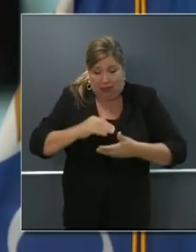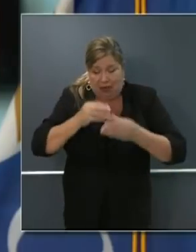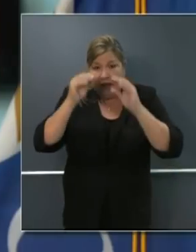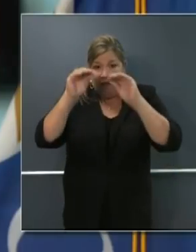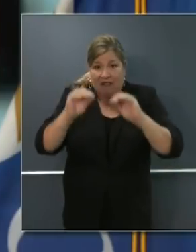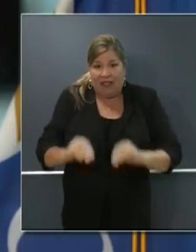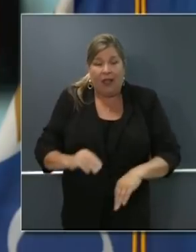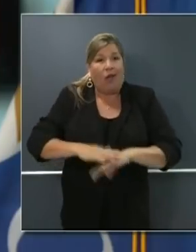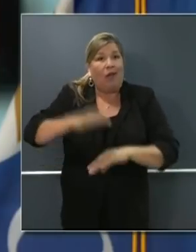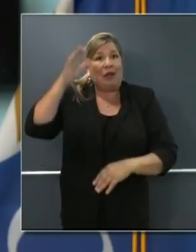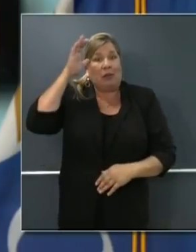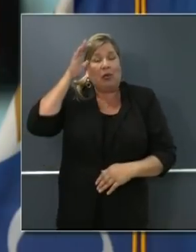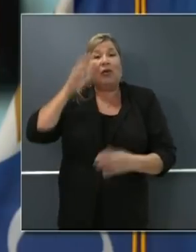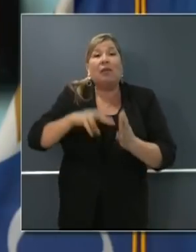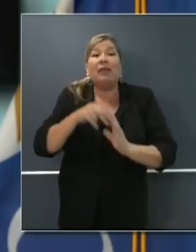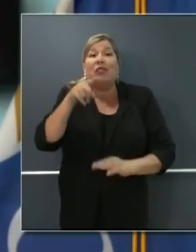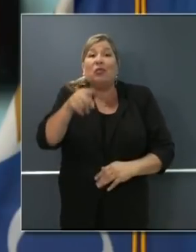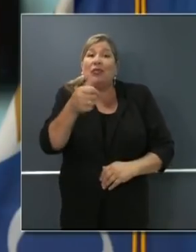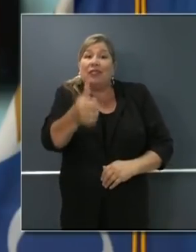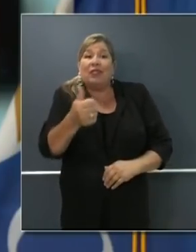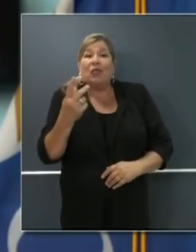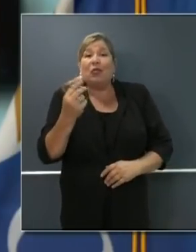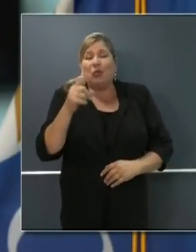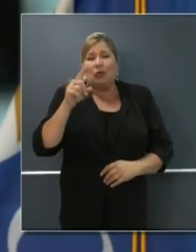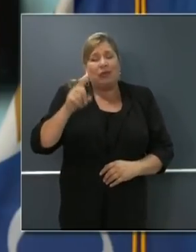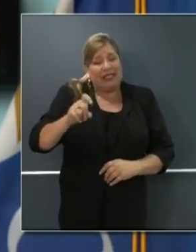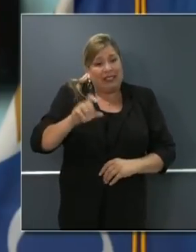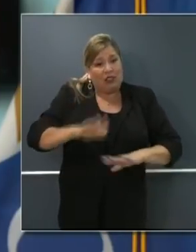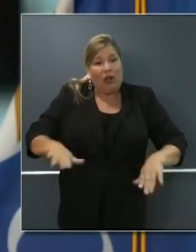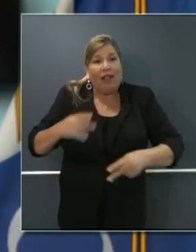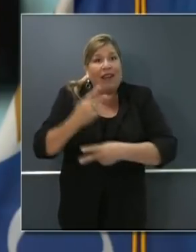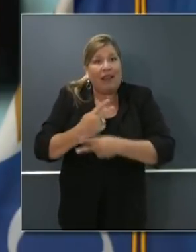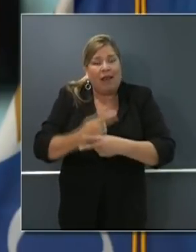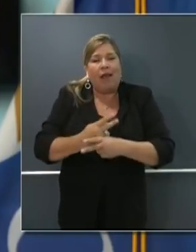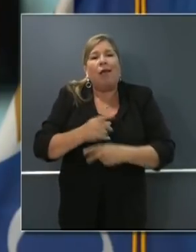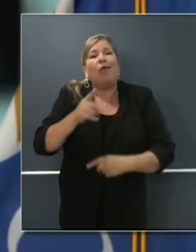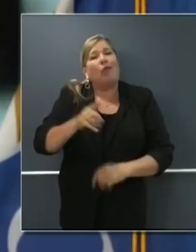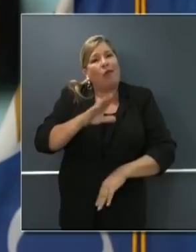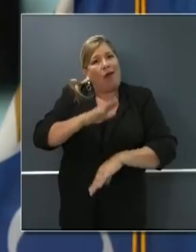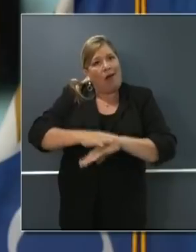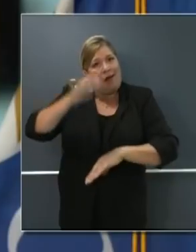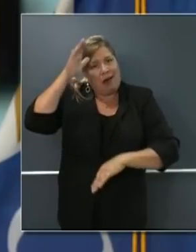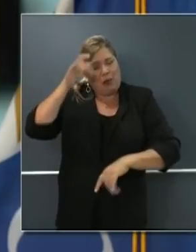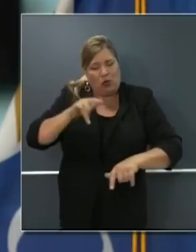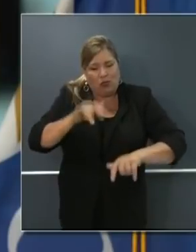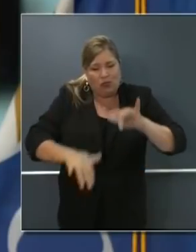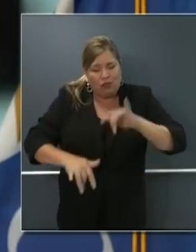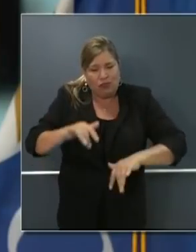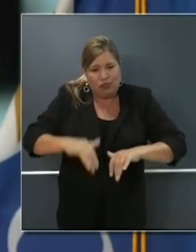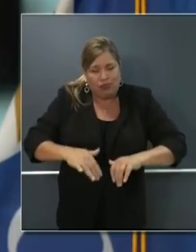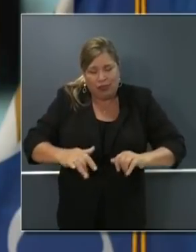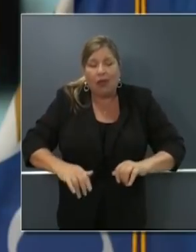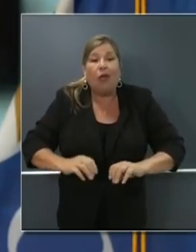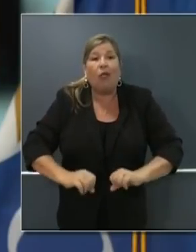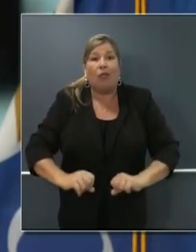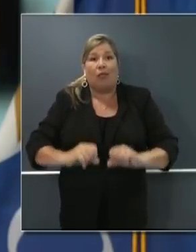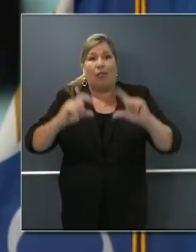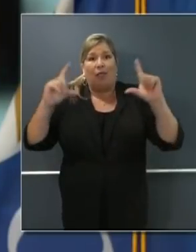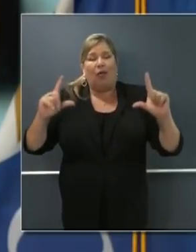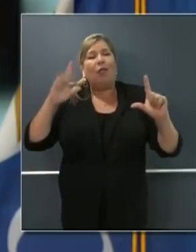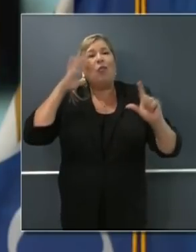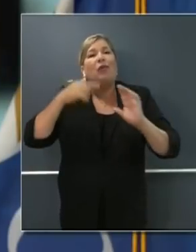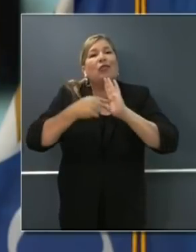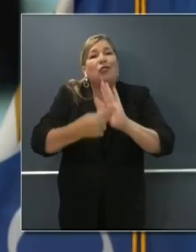code, and then see pop-ups of all of these child care facilities in your area, health and